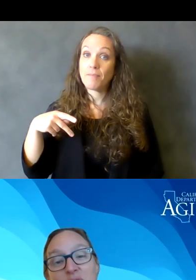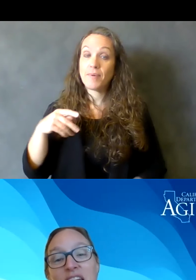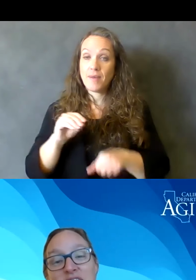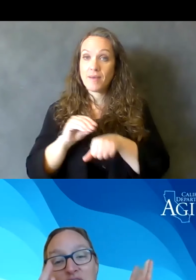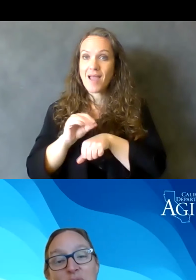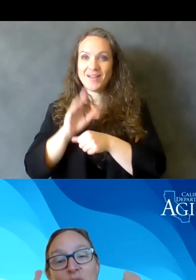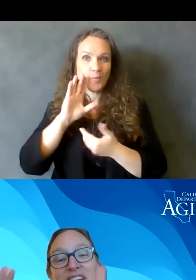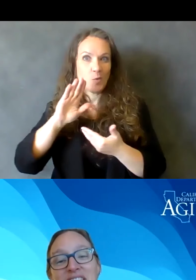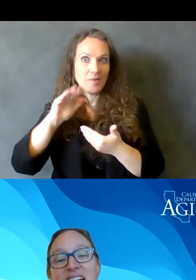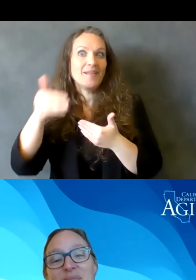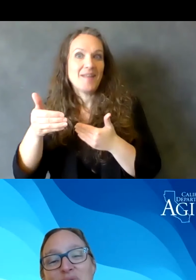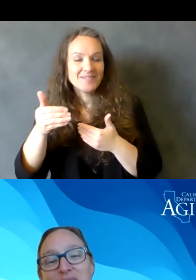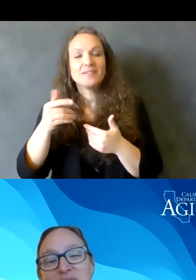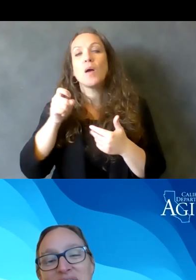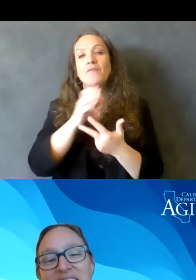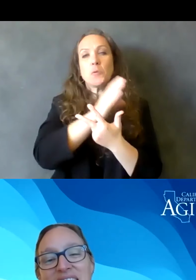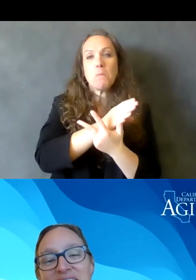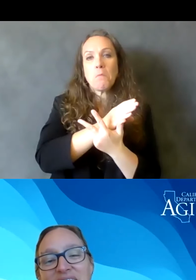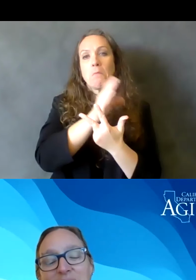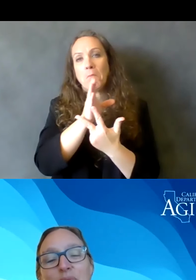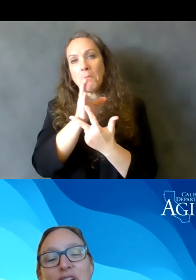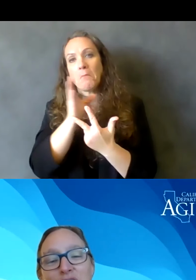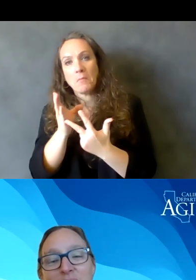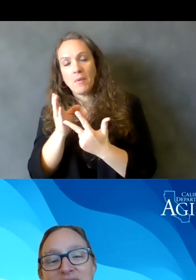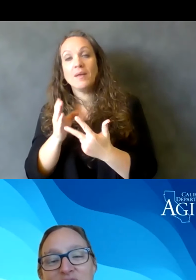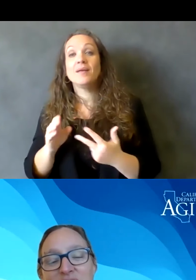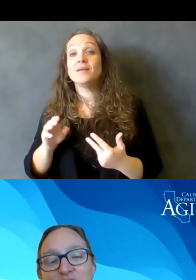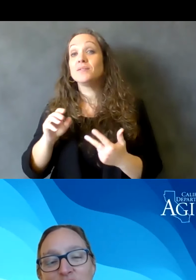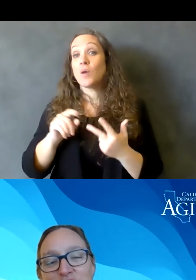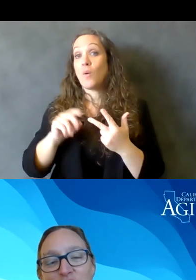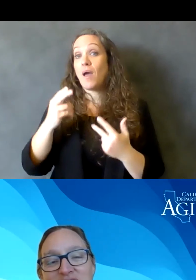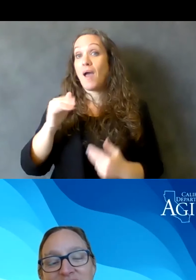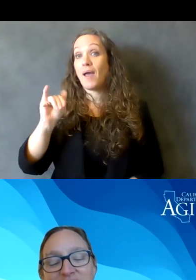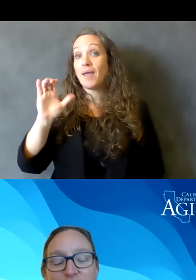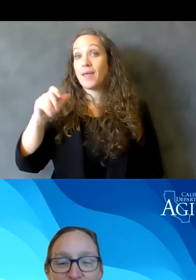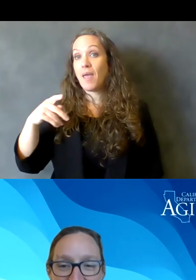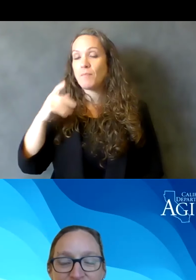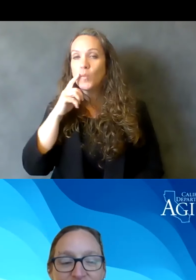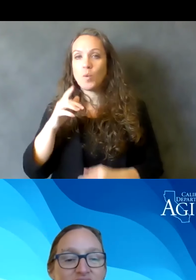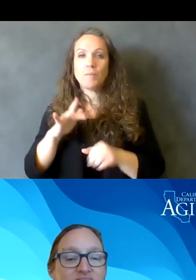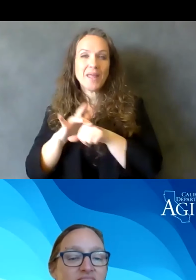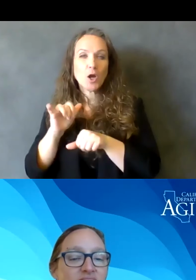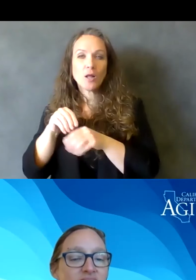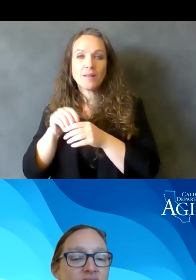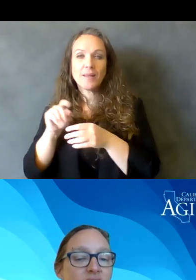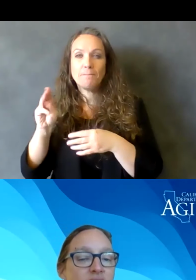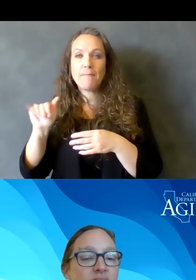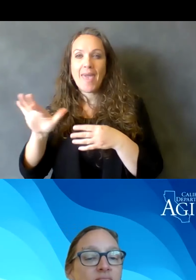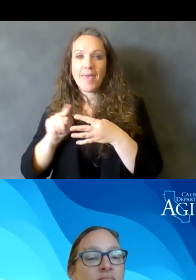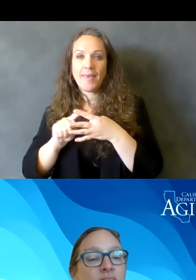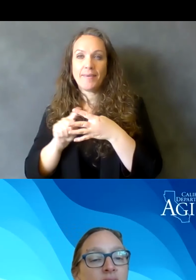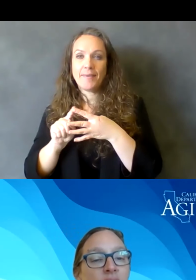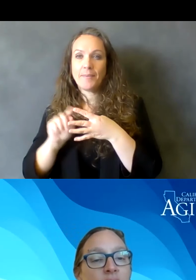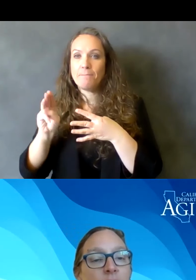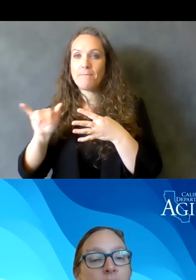coming next. We're kind of doing one at a time as quickly as we can, and HICAP will be early May. So thank you for surfacing that as well. Thank